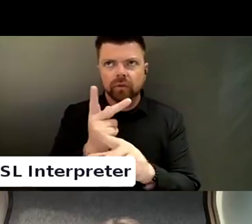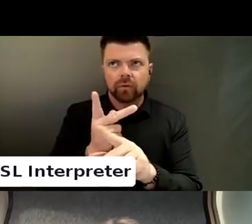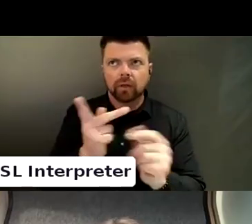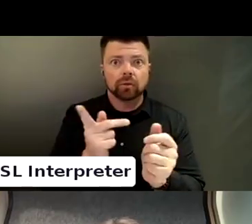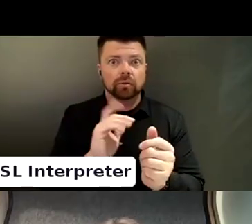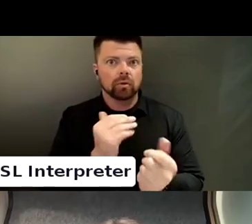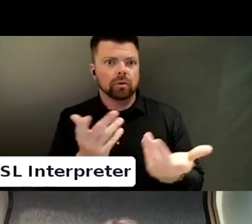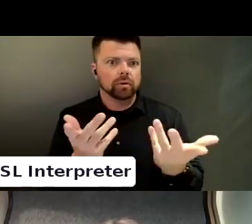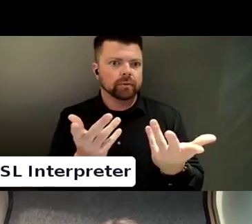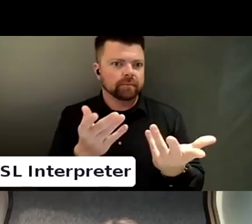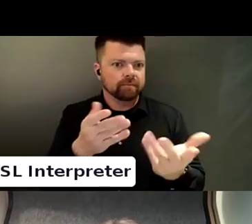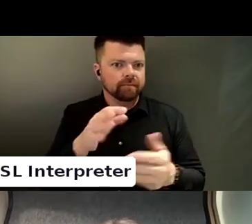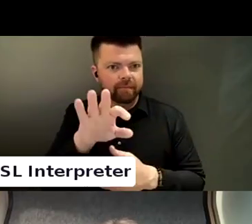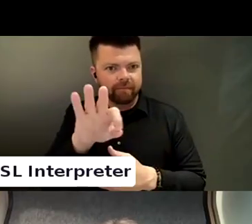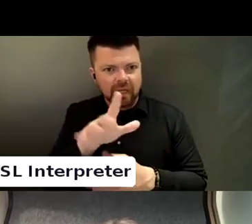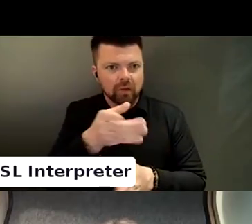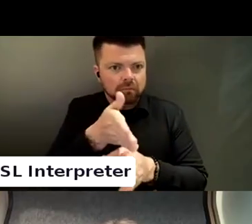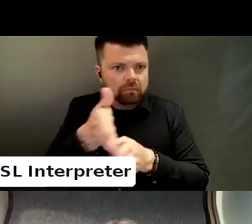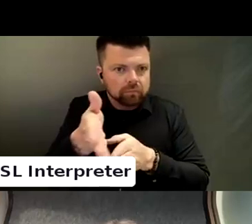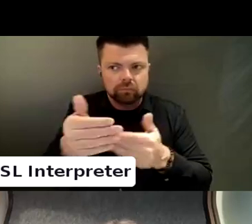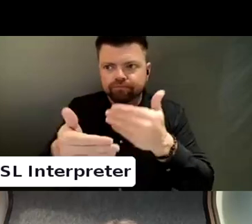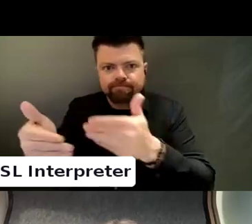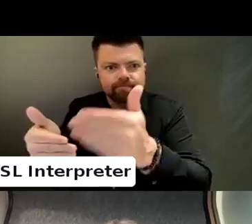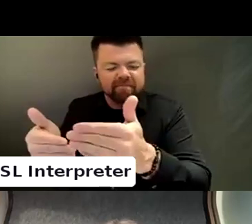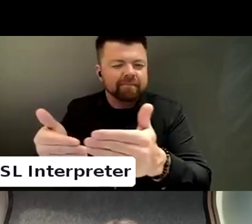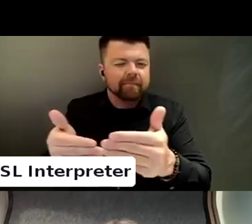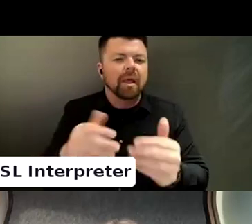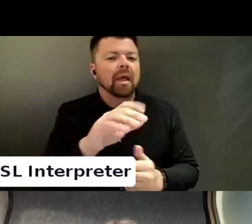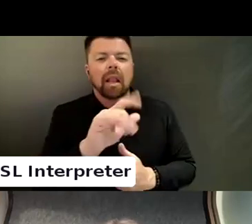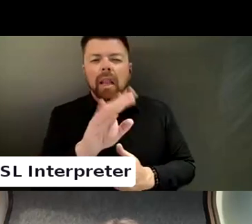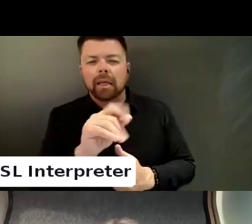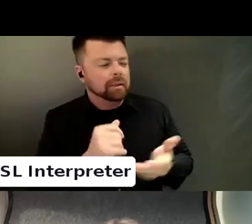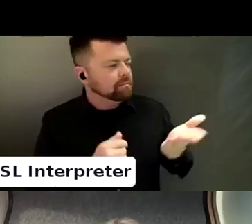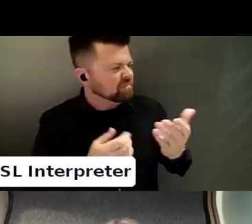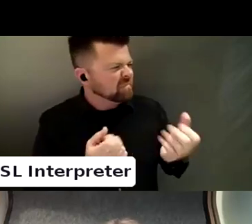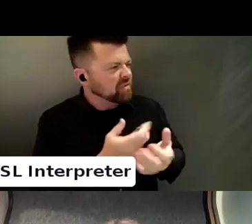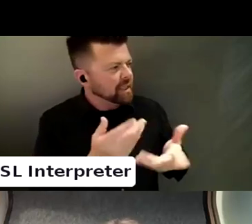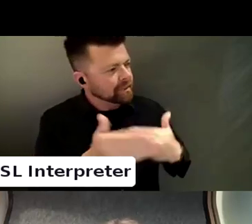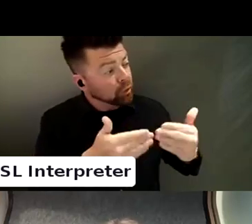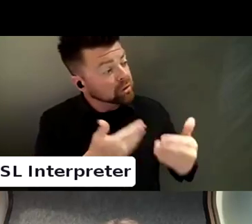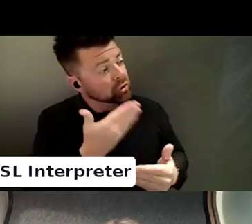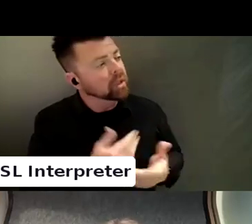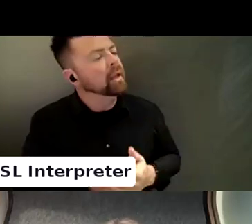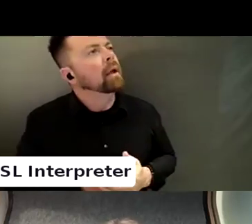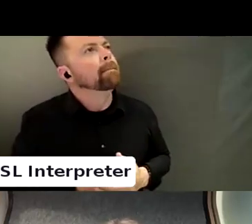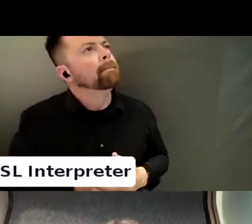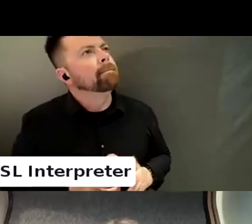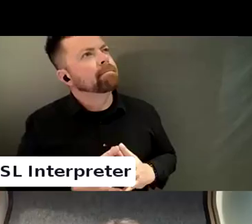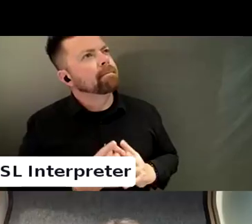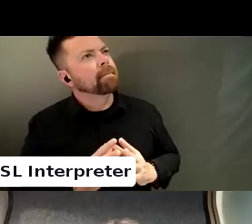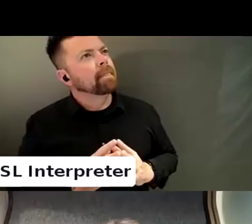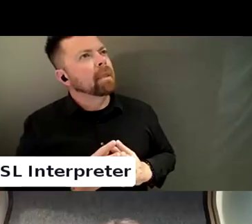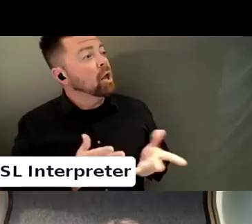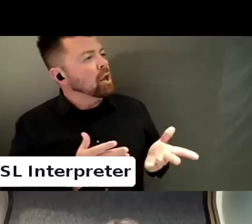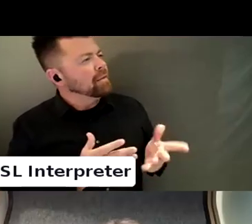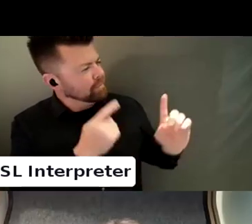So it's everything is in process. So that's good. The thing of it is that you are thinking about